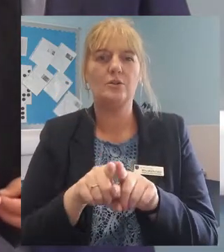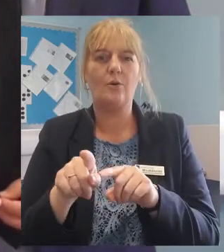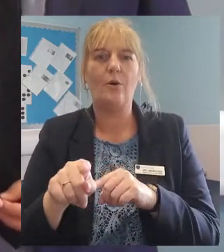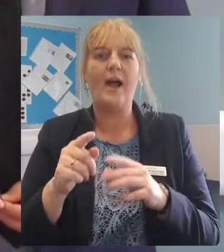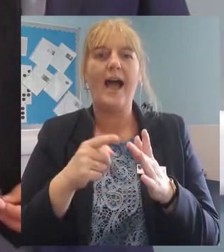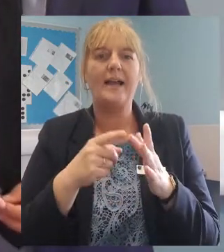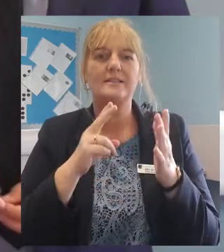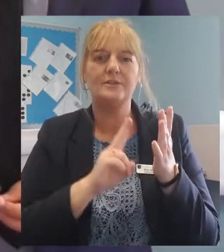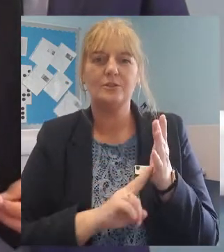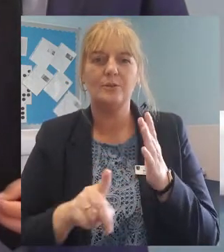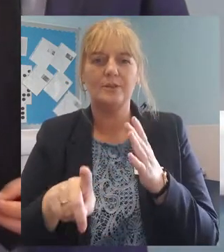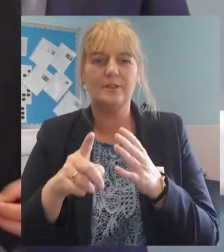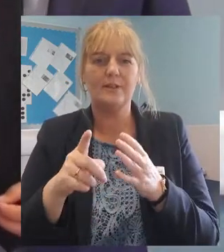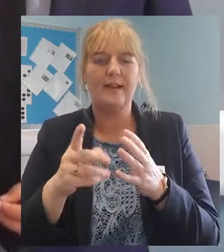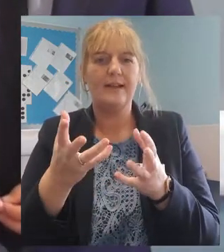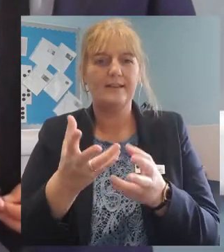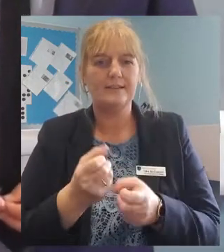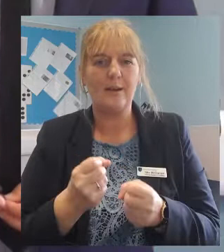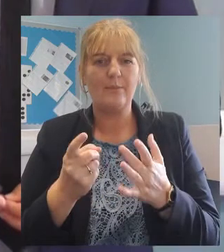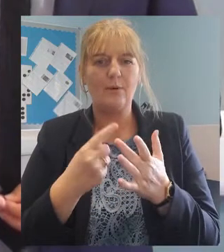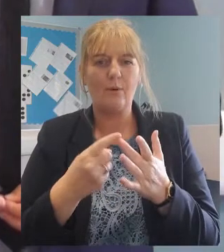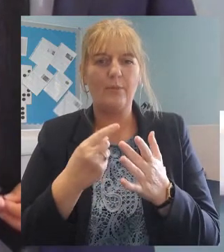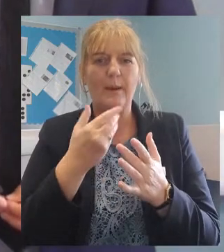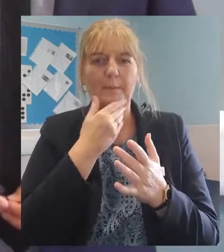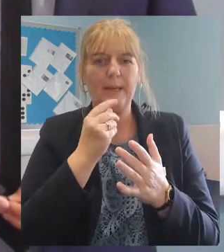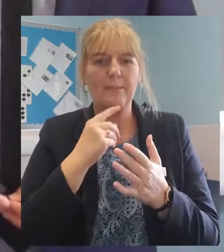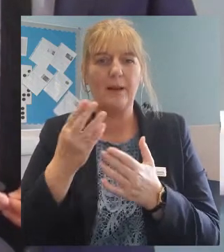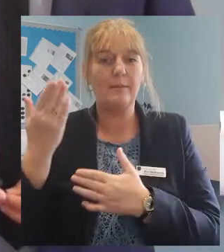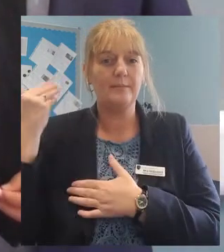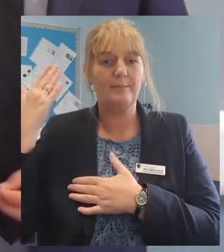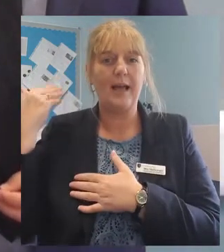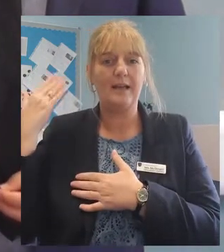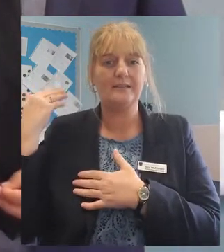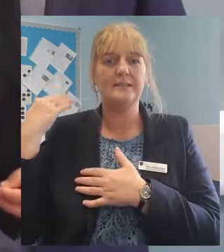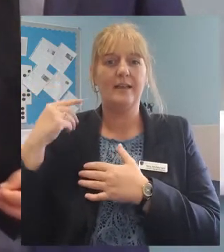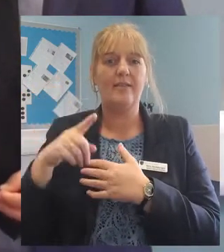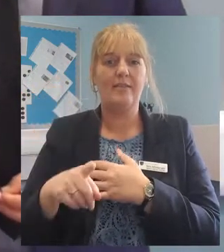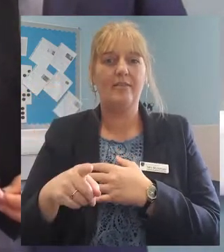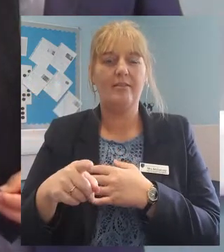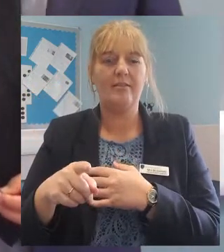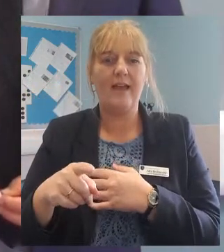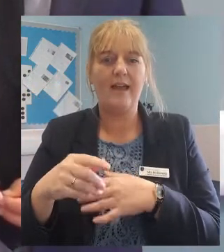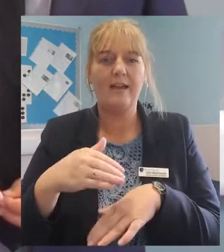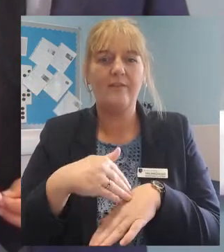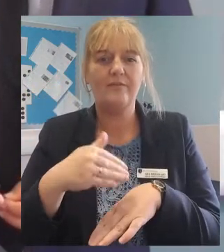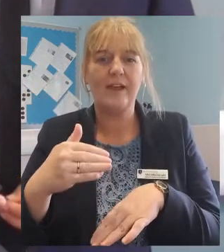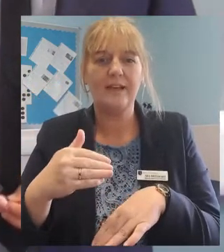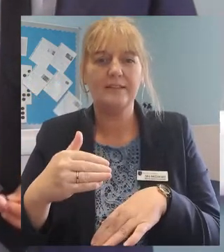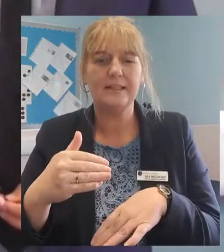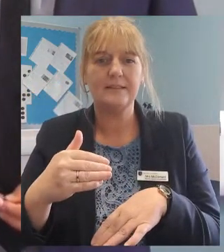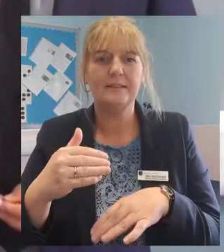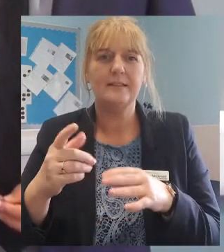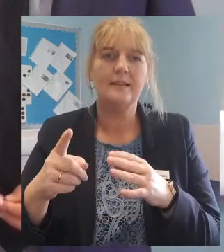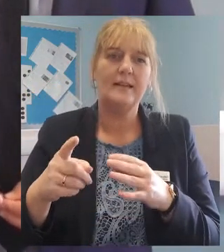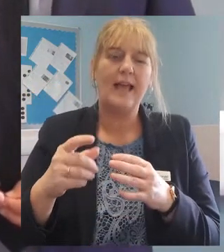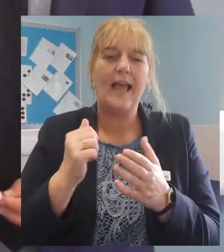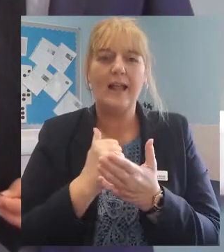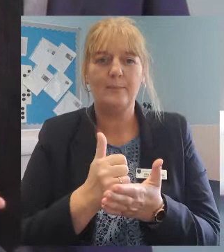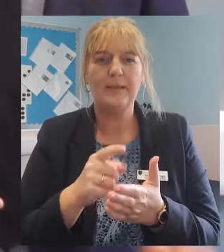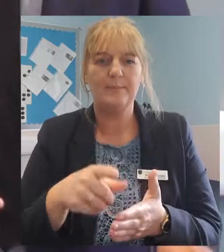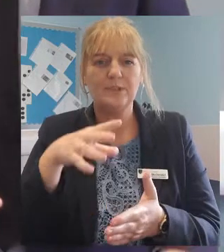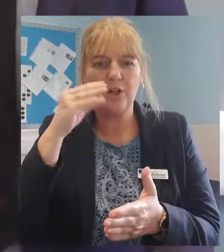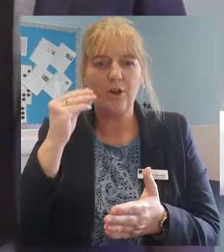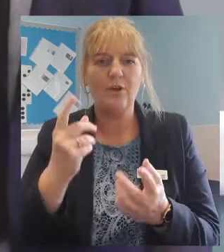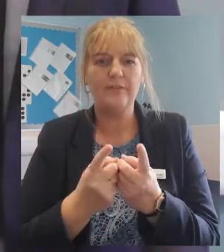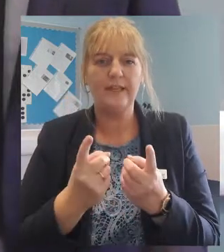before him and paved the way for his own future success. These words, "standing on the shoulders of giants,"